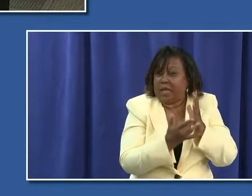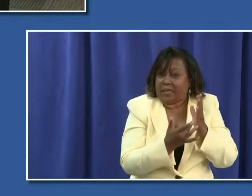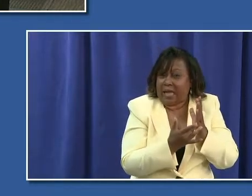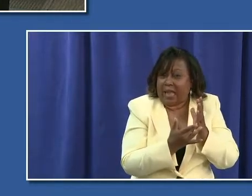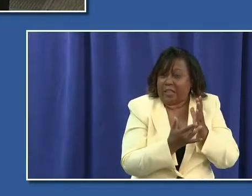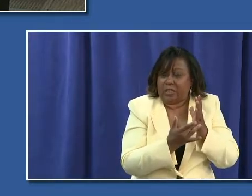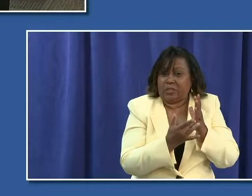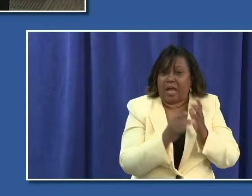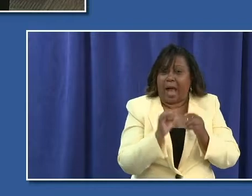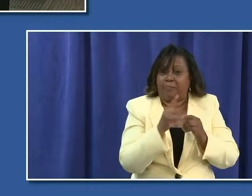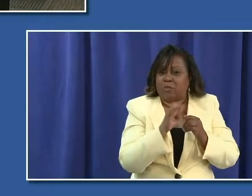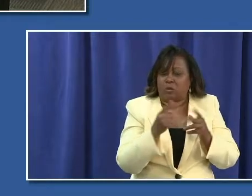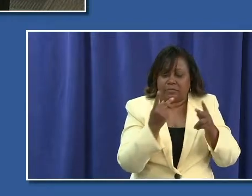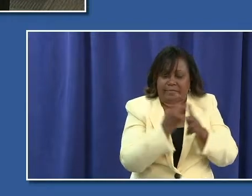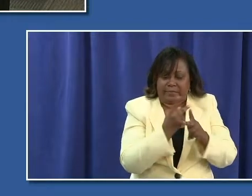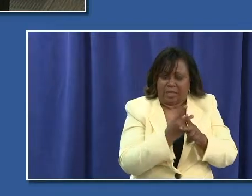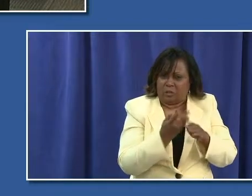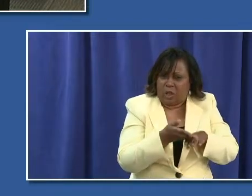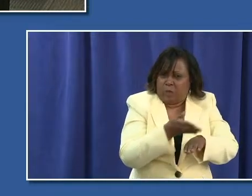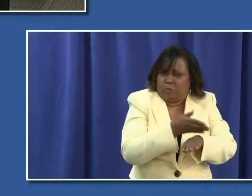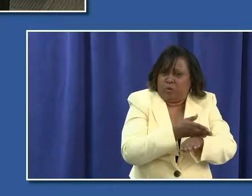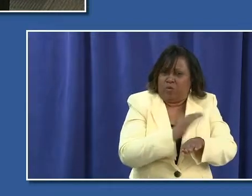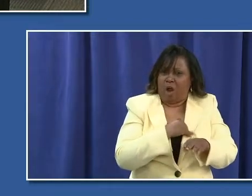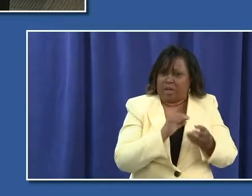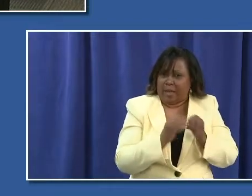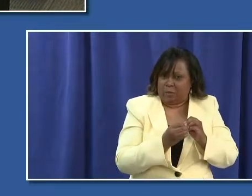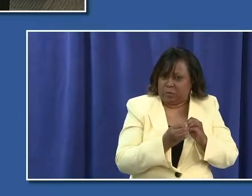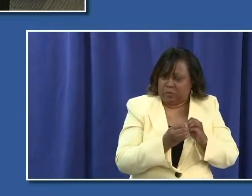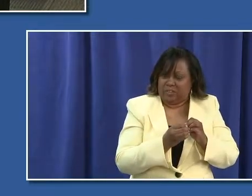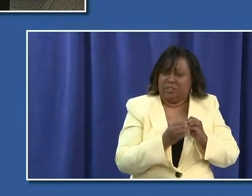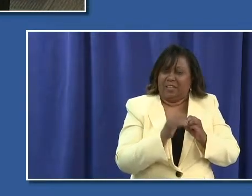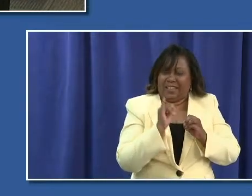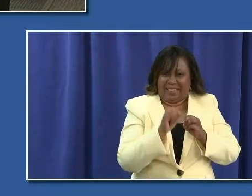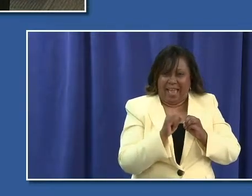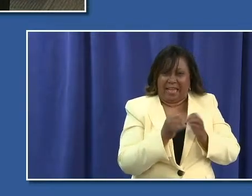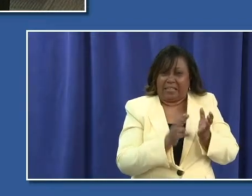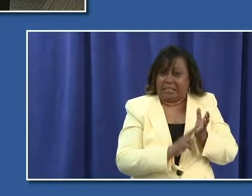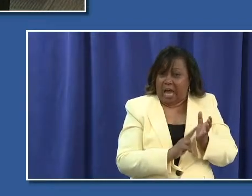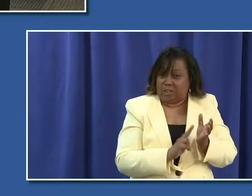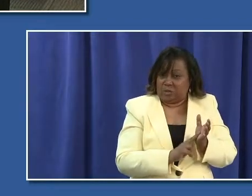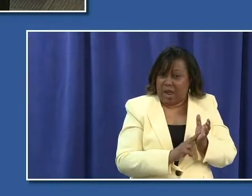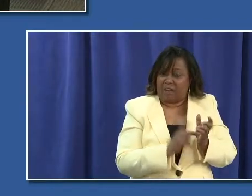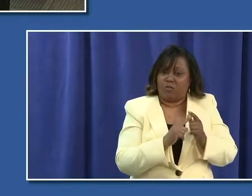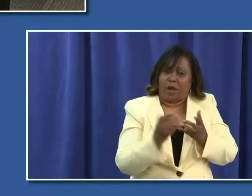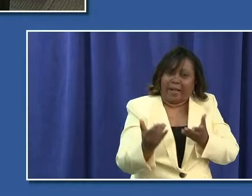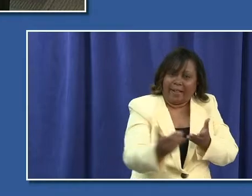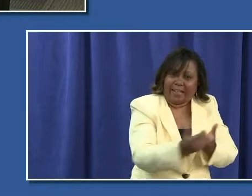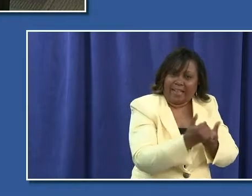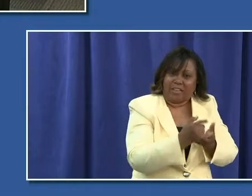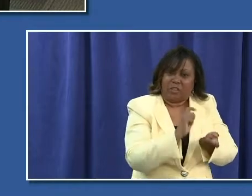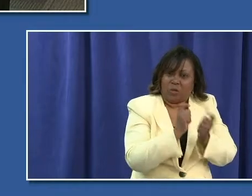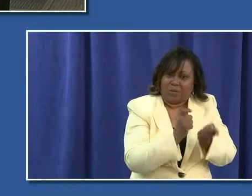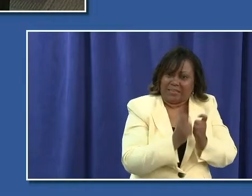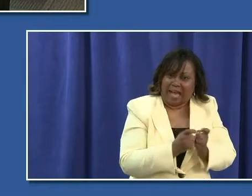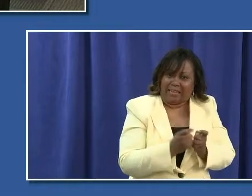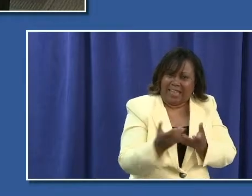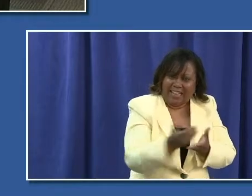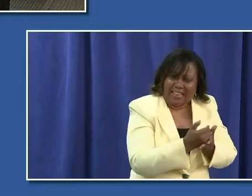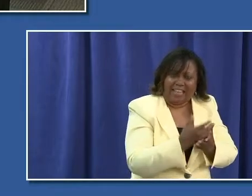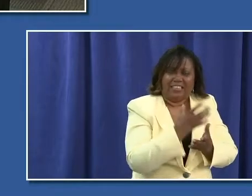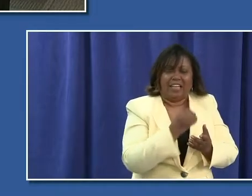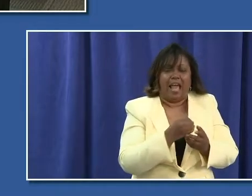there's optical sorting that could improve upon our numbers. So that contract for collection, recycling collection,